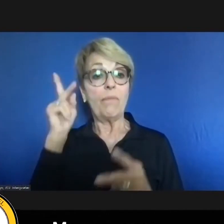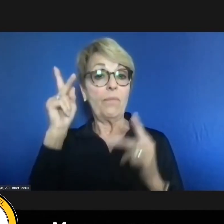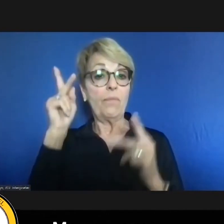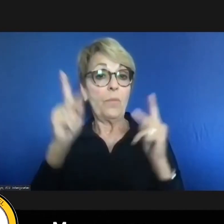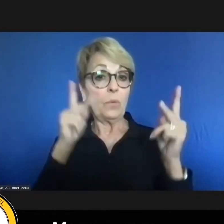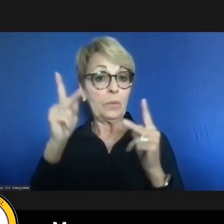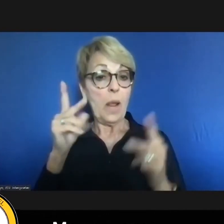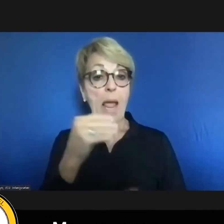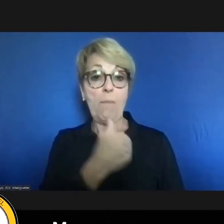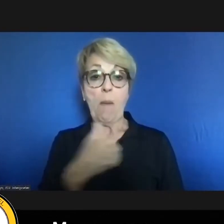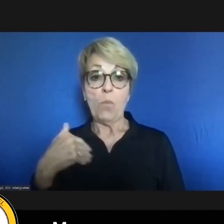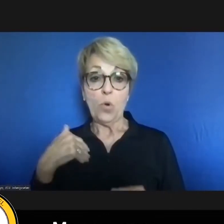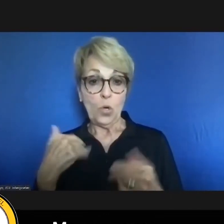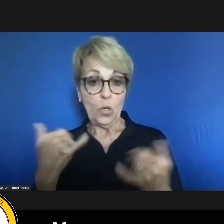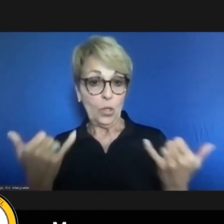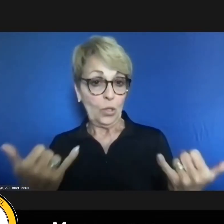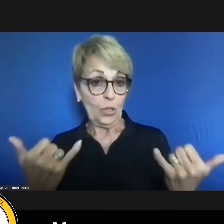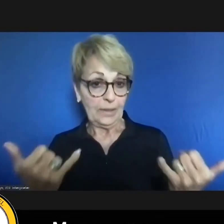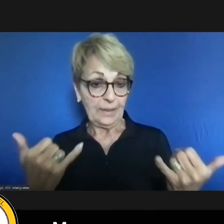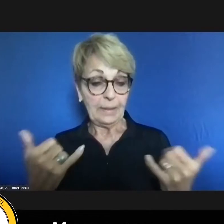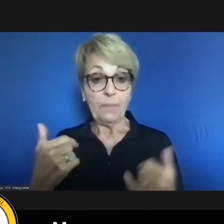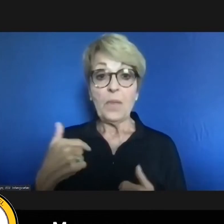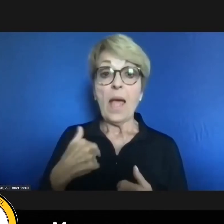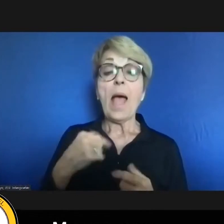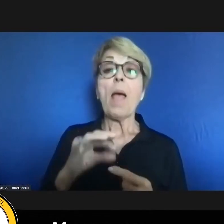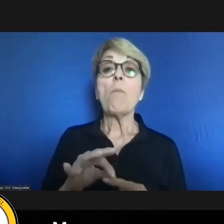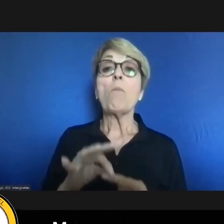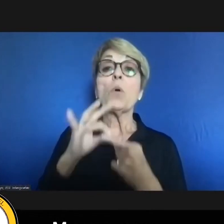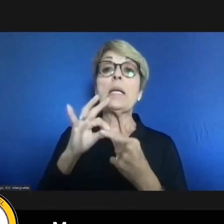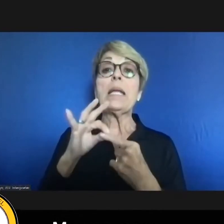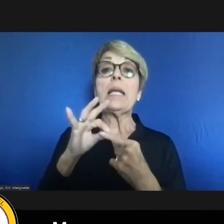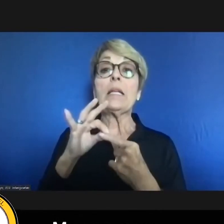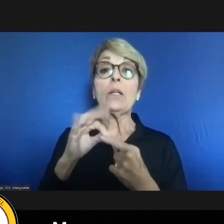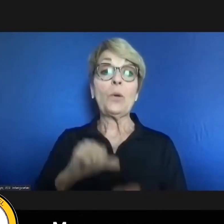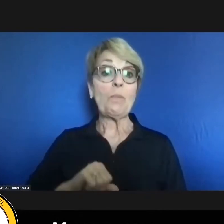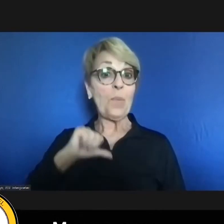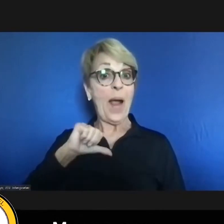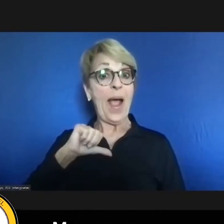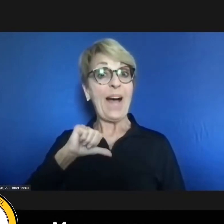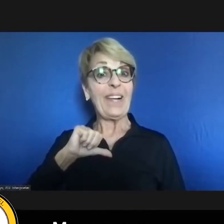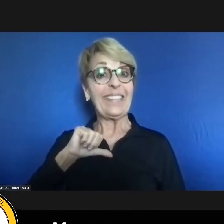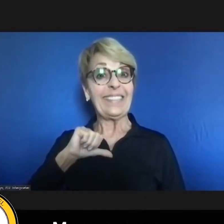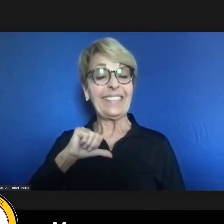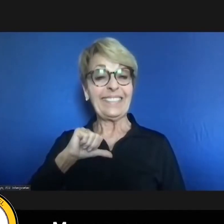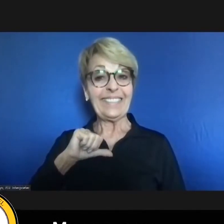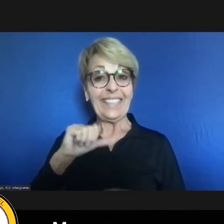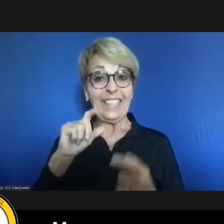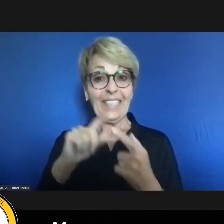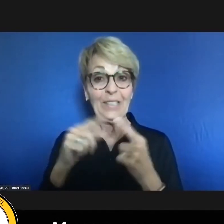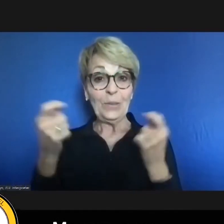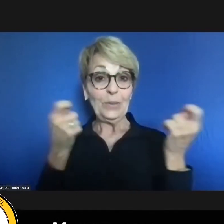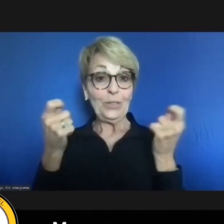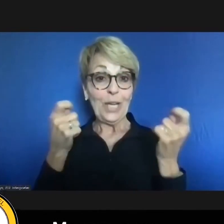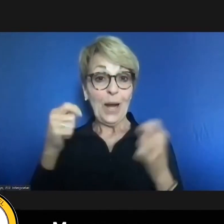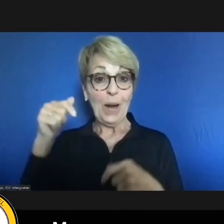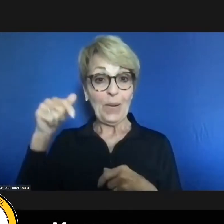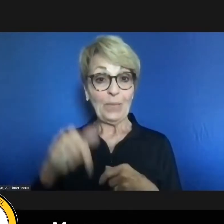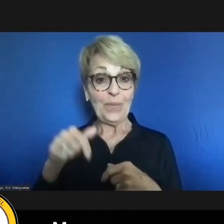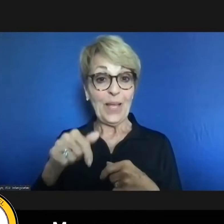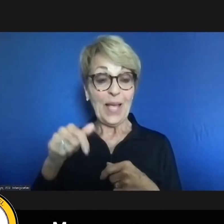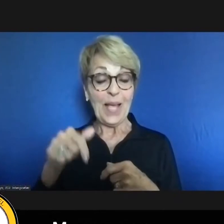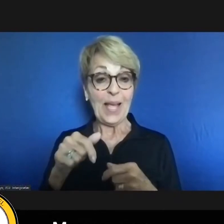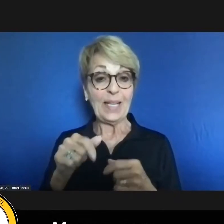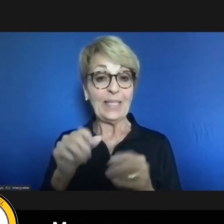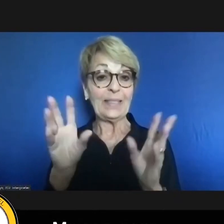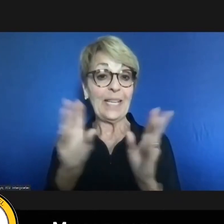So I'm particularly proud to be chairing this hearing. I will